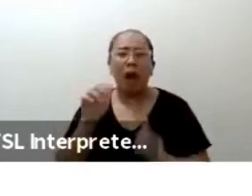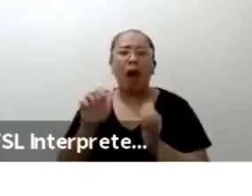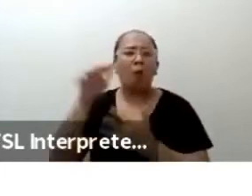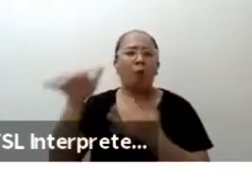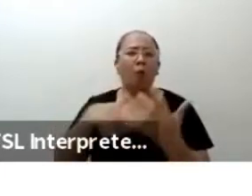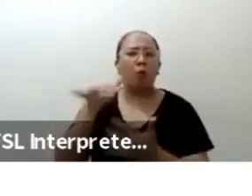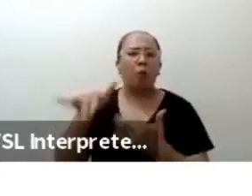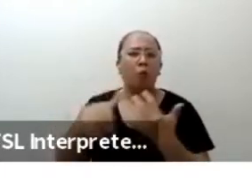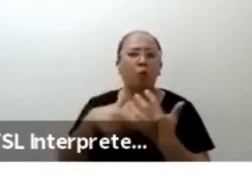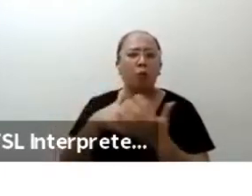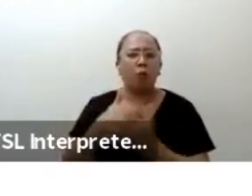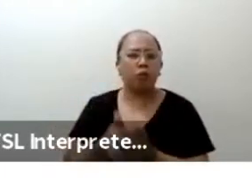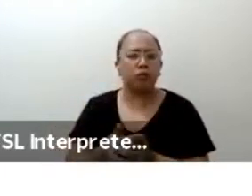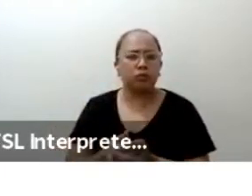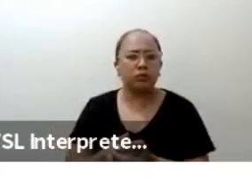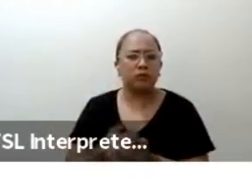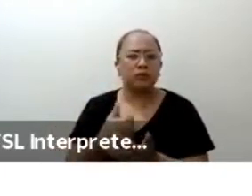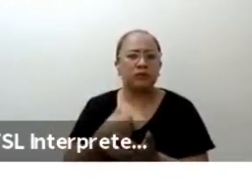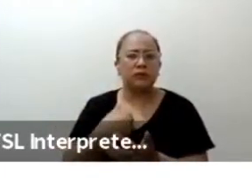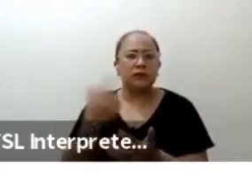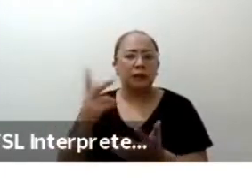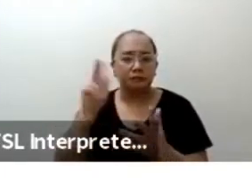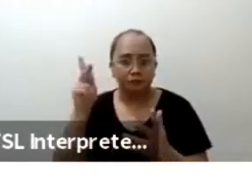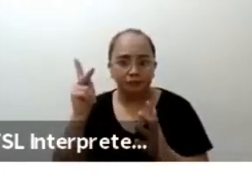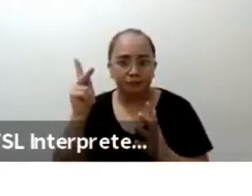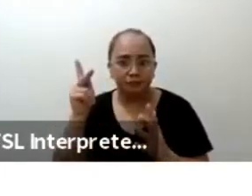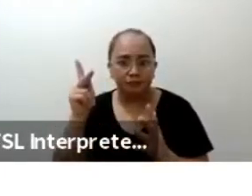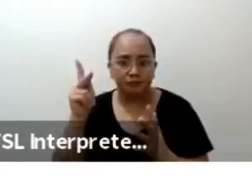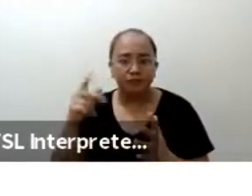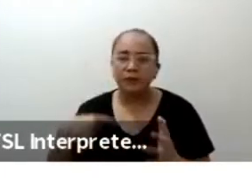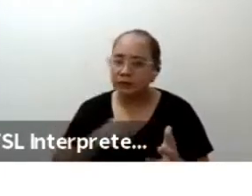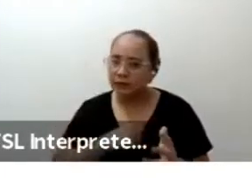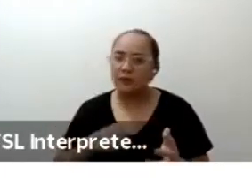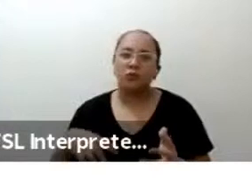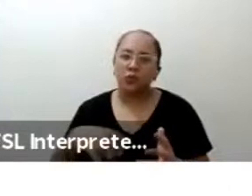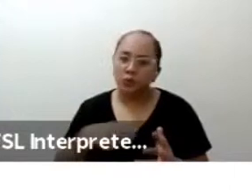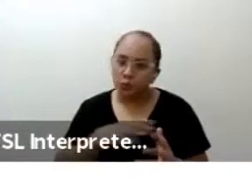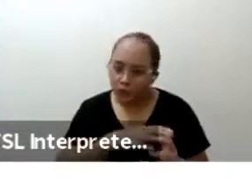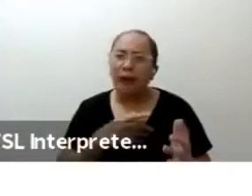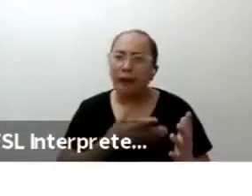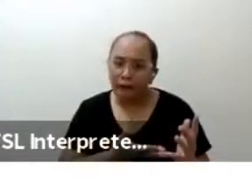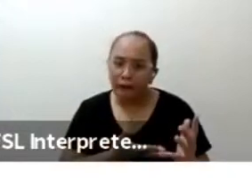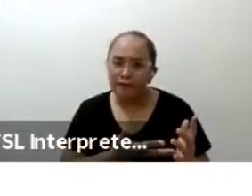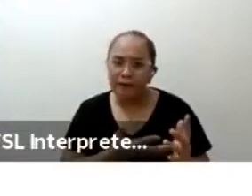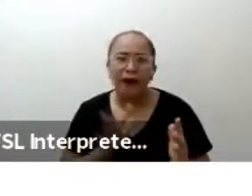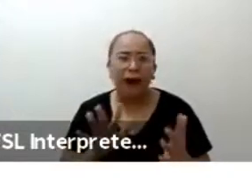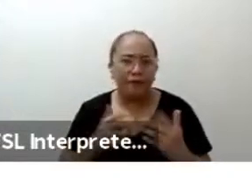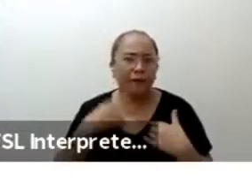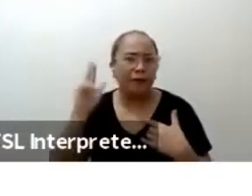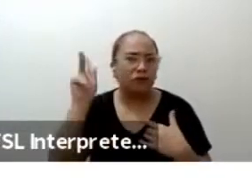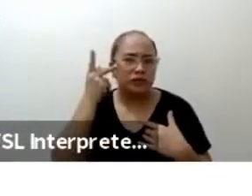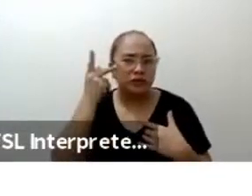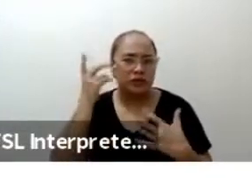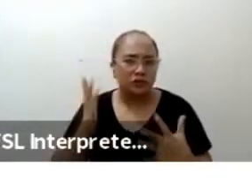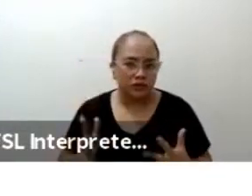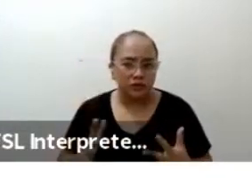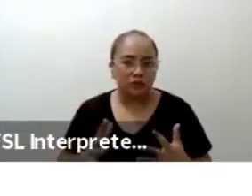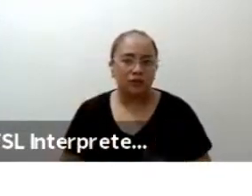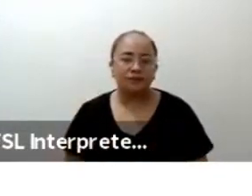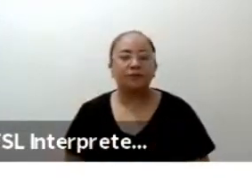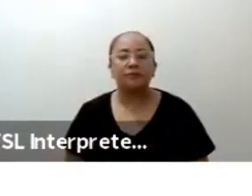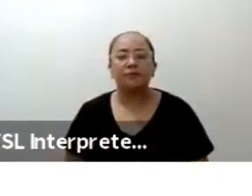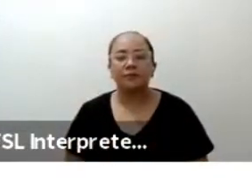state. Nandiyan ang policymakers, nandiyan ang politicians. Ngayon, yan